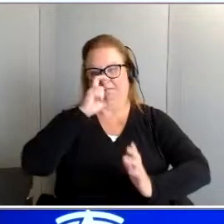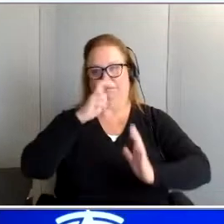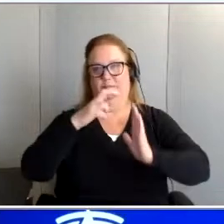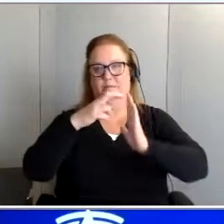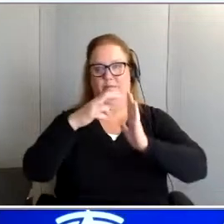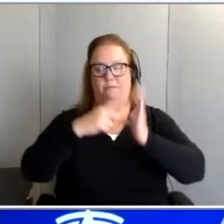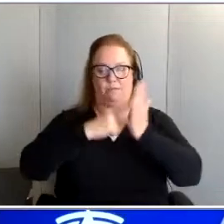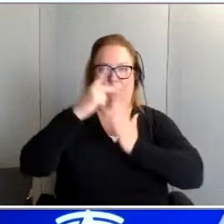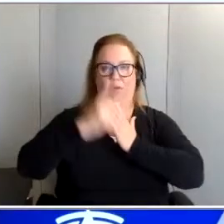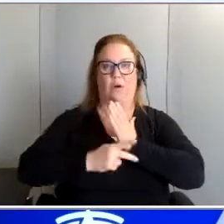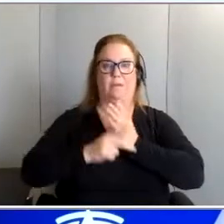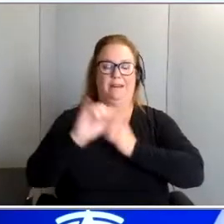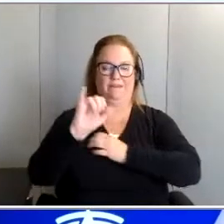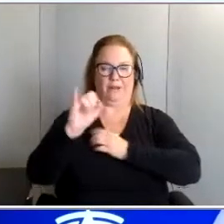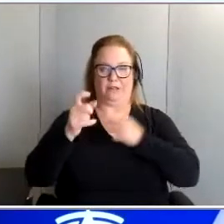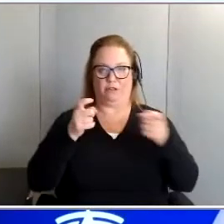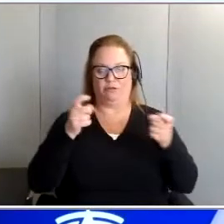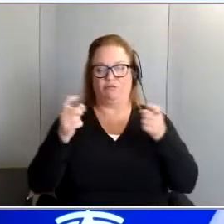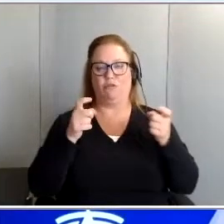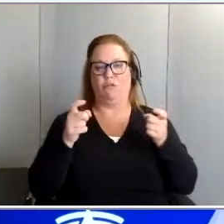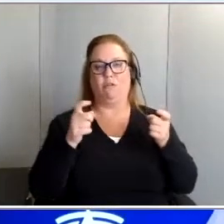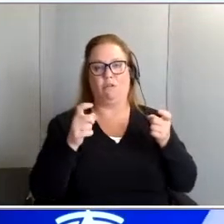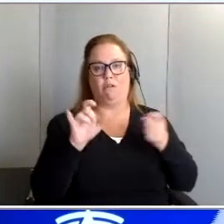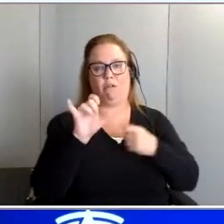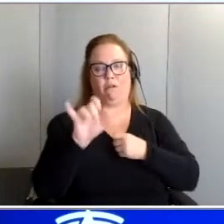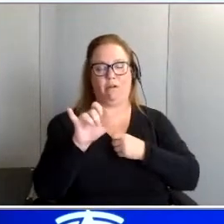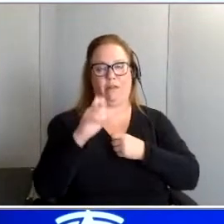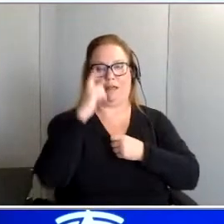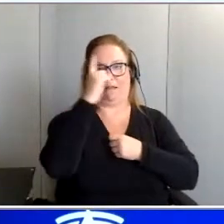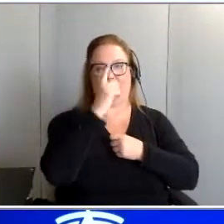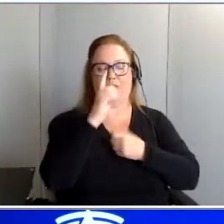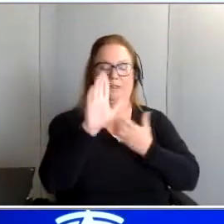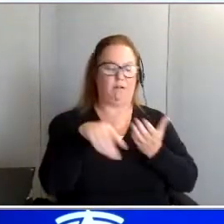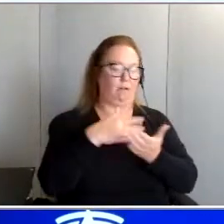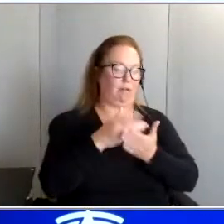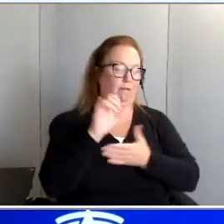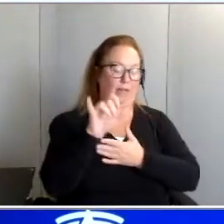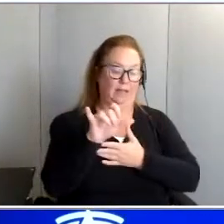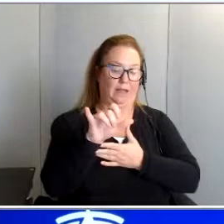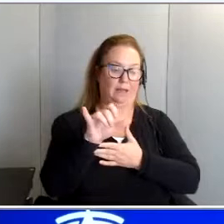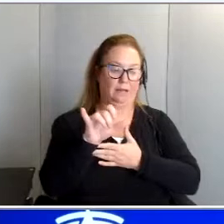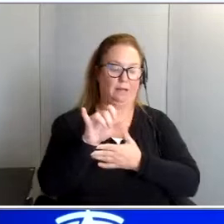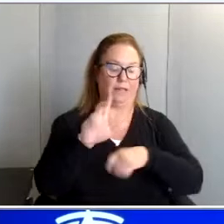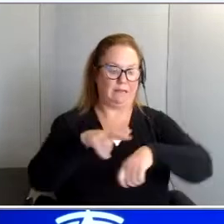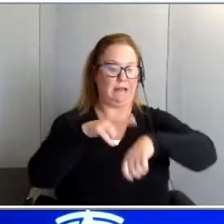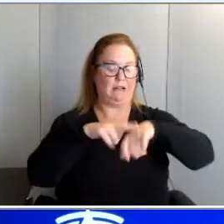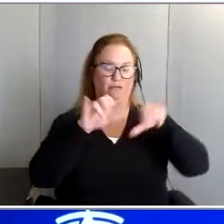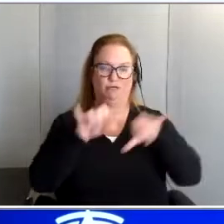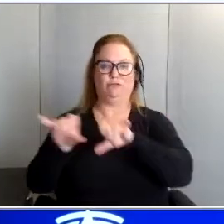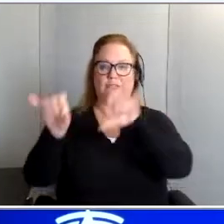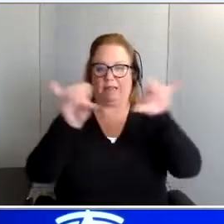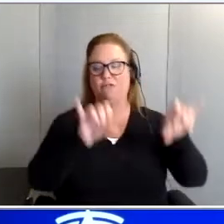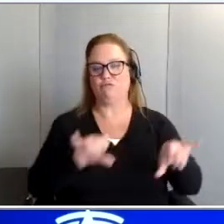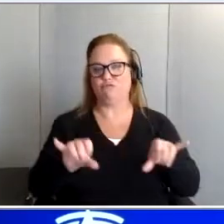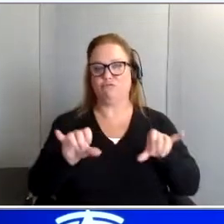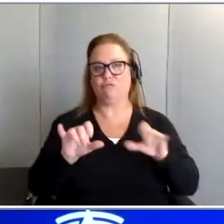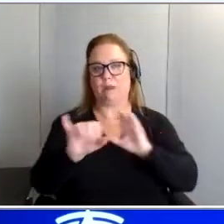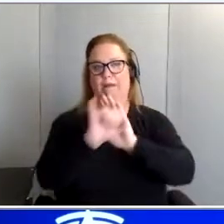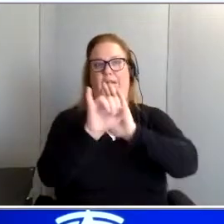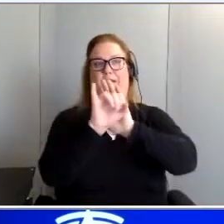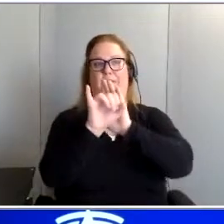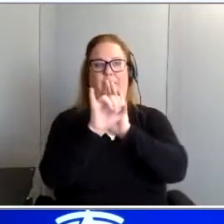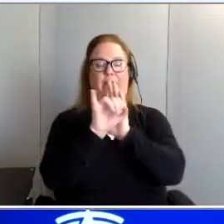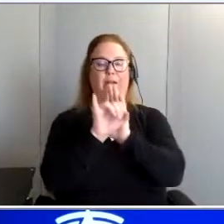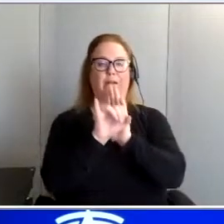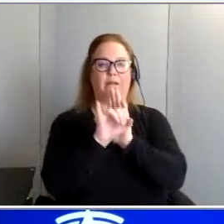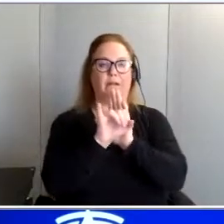and control division that does look at all that and does go to national standards. So we do identify that, and we